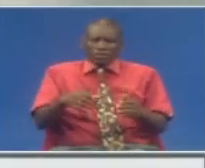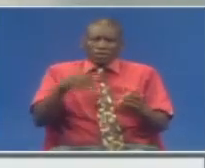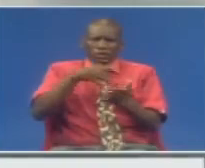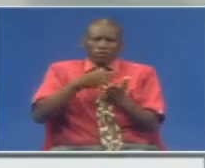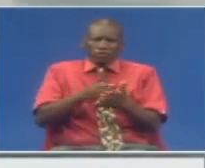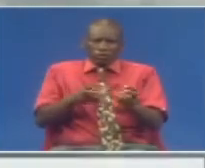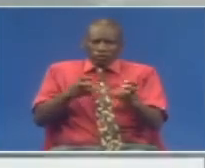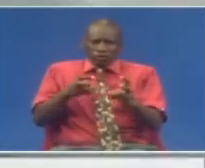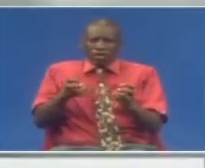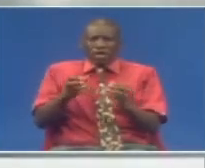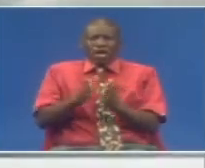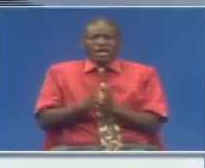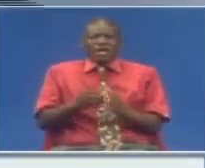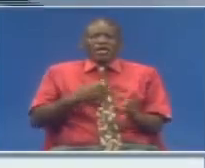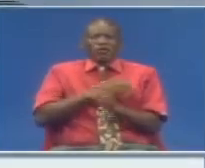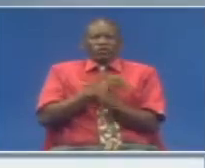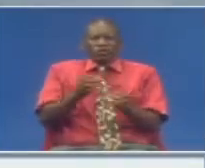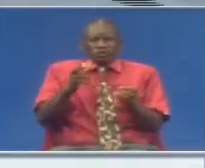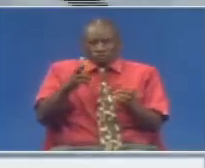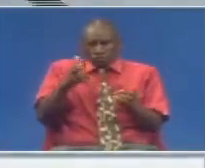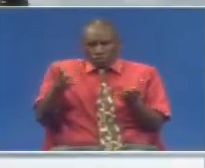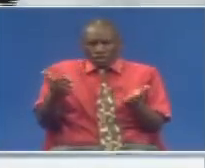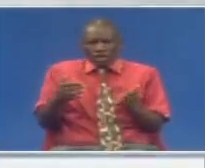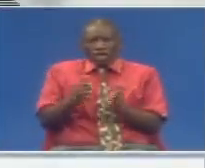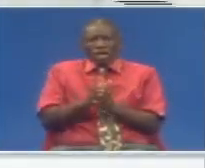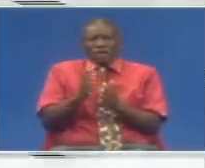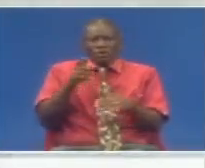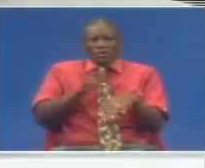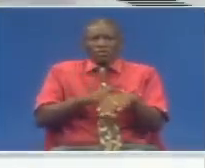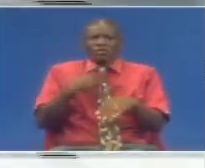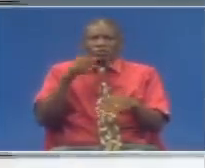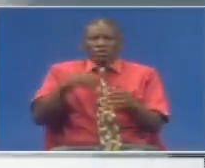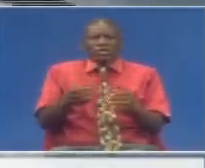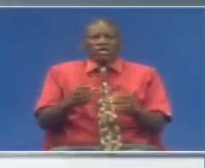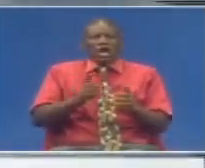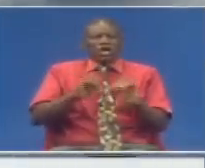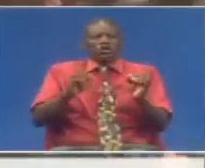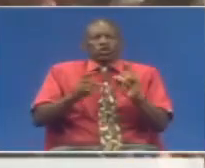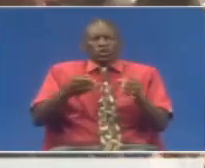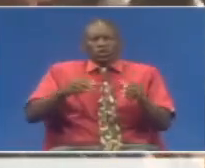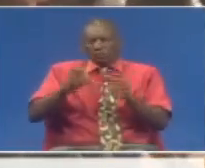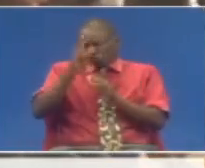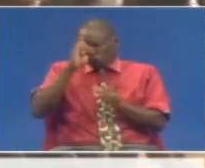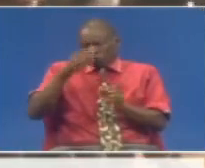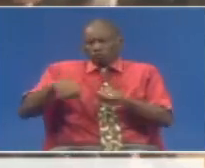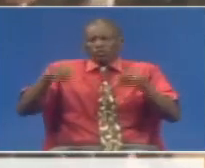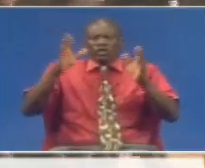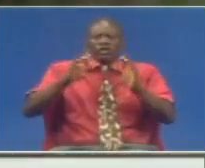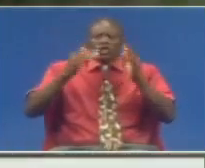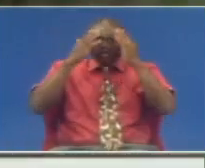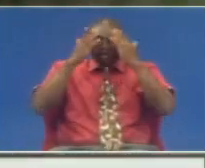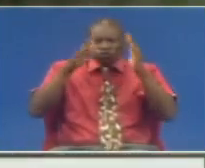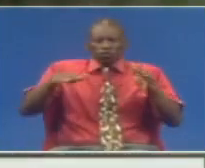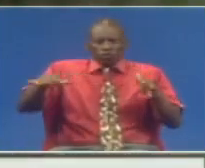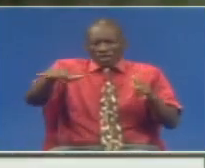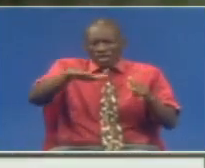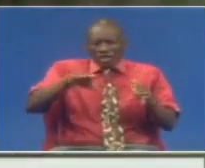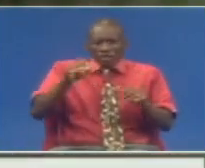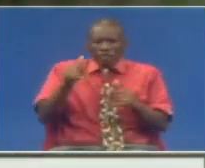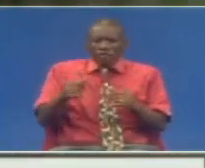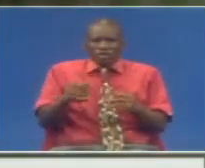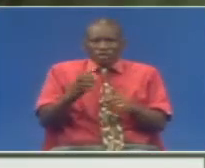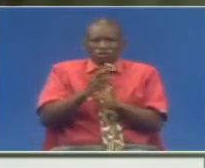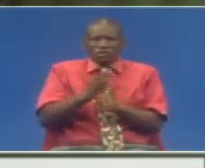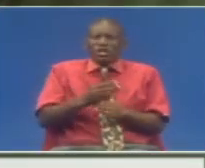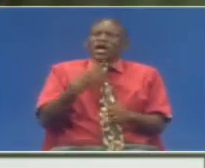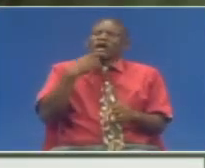enemy well-equipped and one who sometimes has had a better understanding of the terrain they have traversed since childhood. Nimemwambia